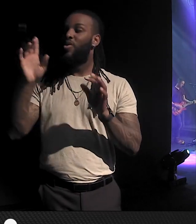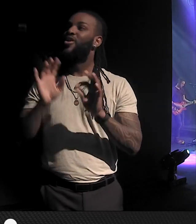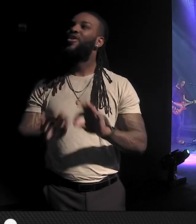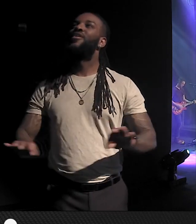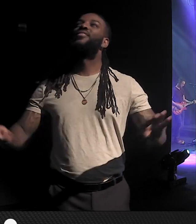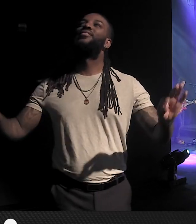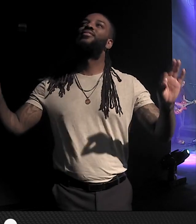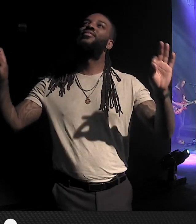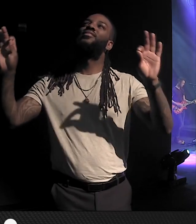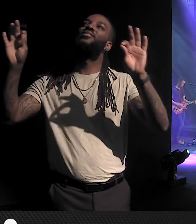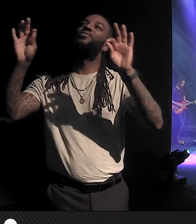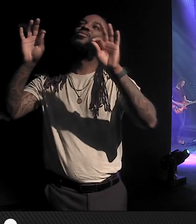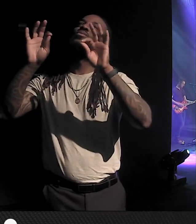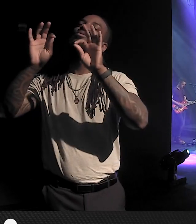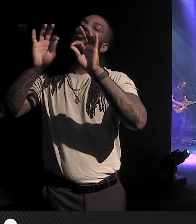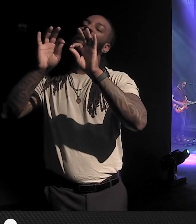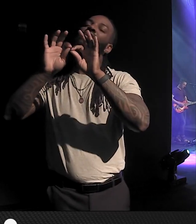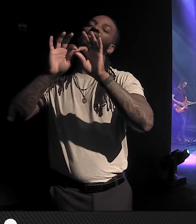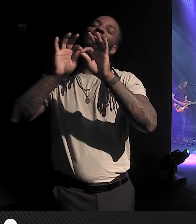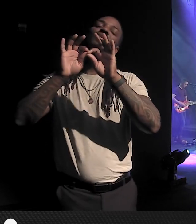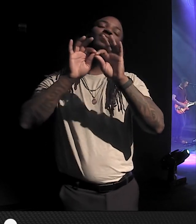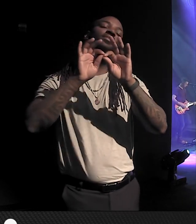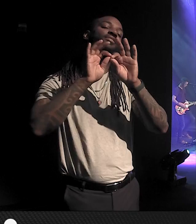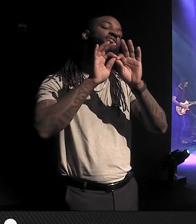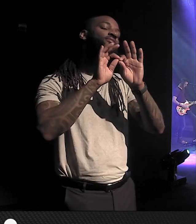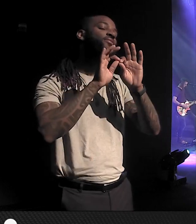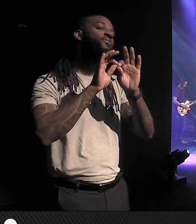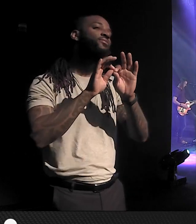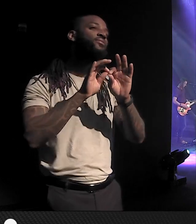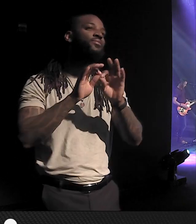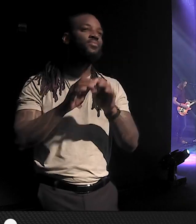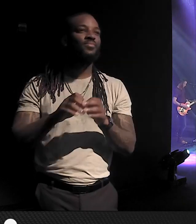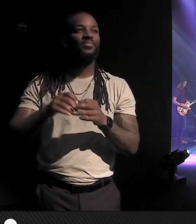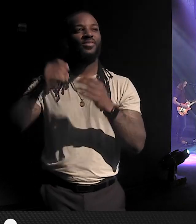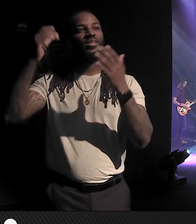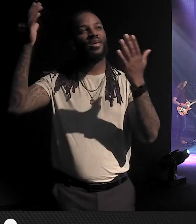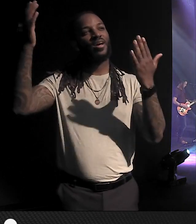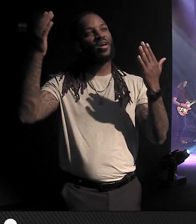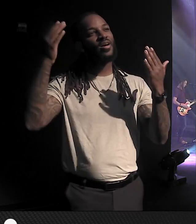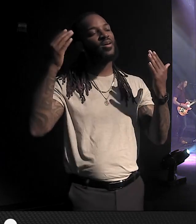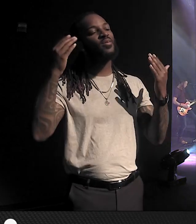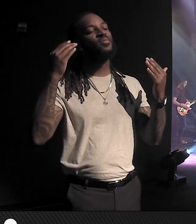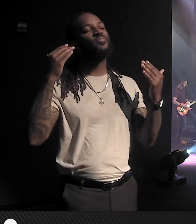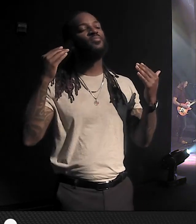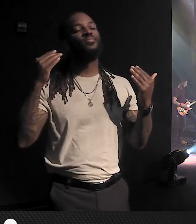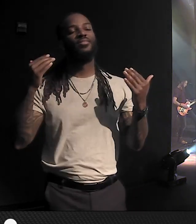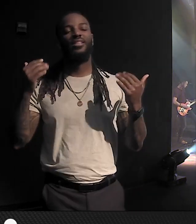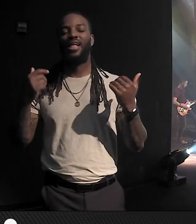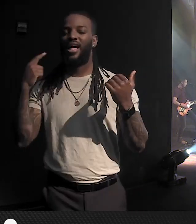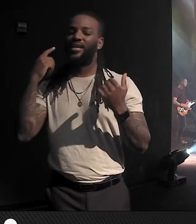You're the worthy one. So come.